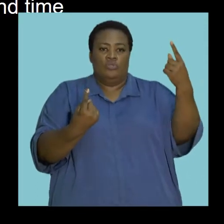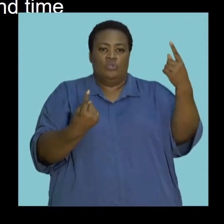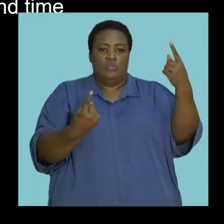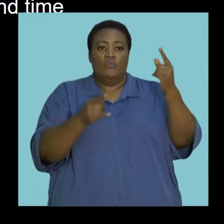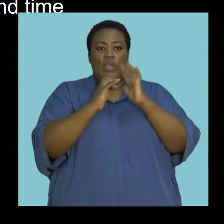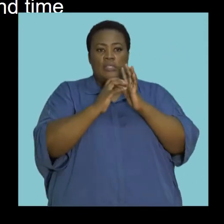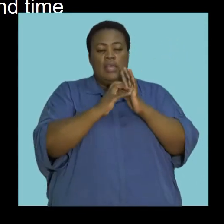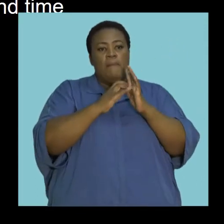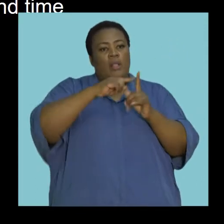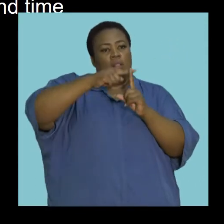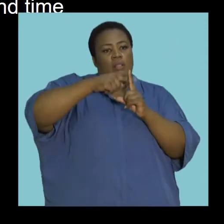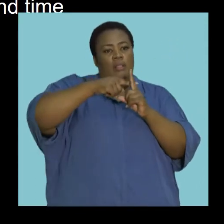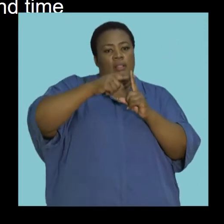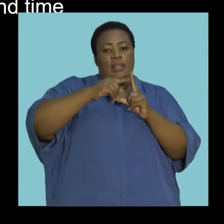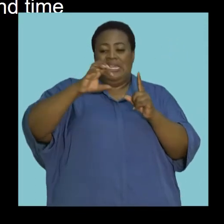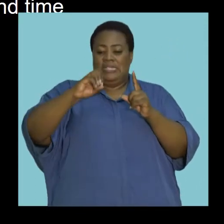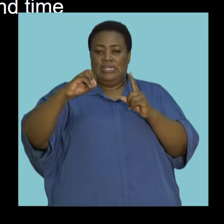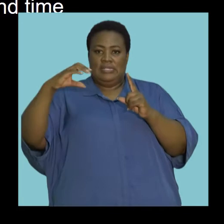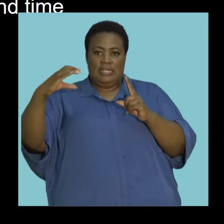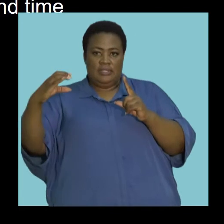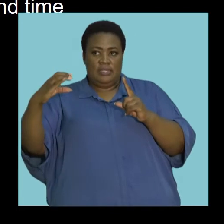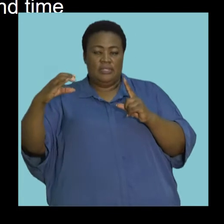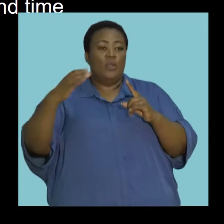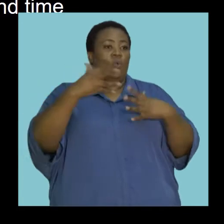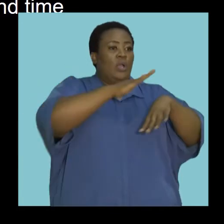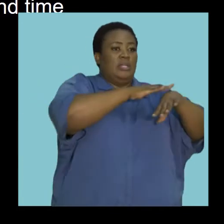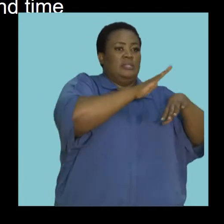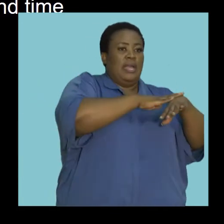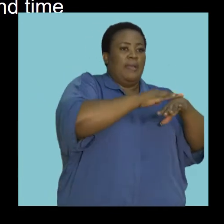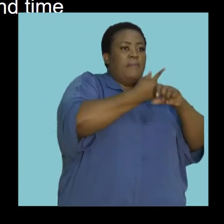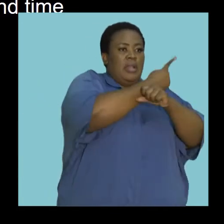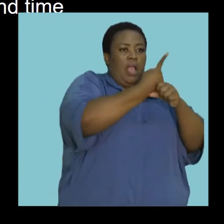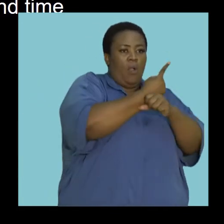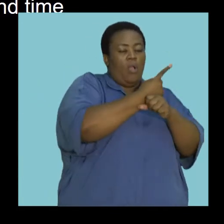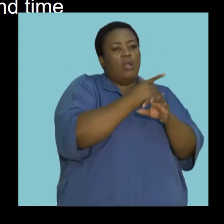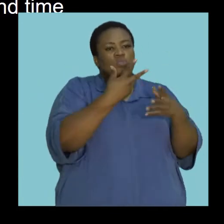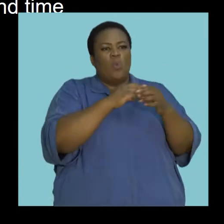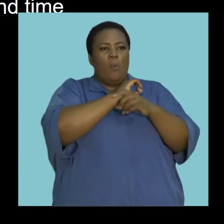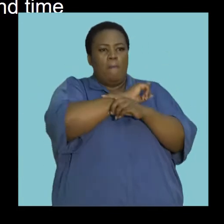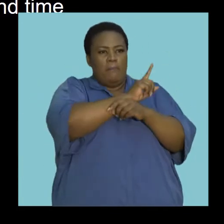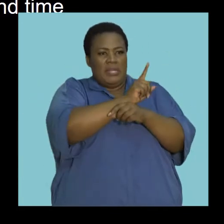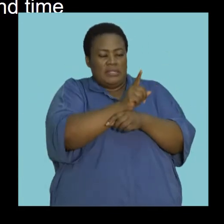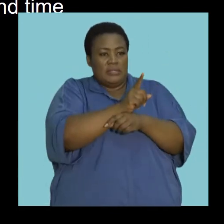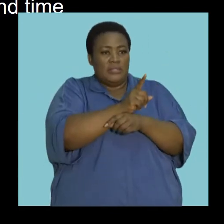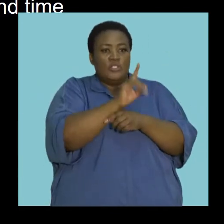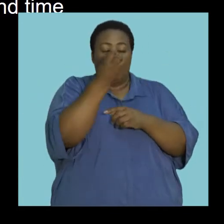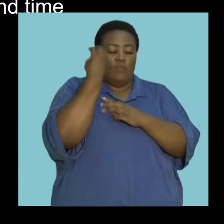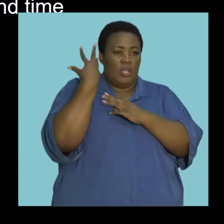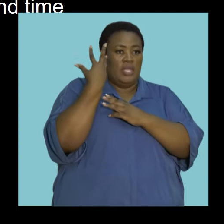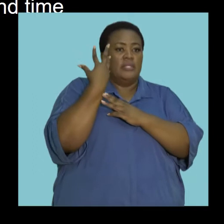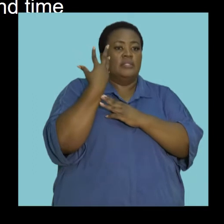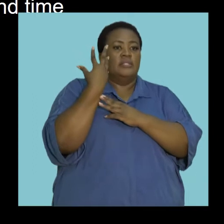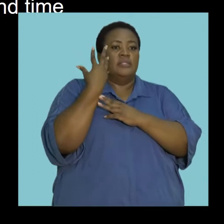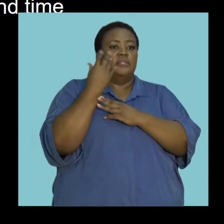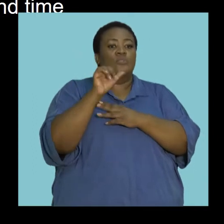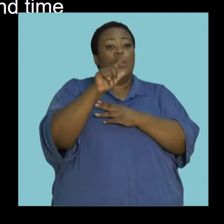label. Example, temperature in degrees Celsius and time in hours or minutes. Do not forget to label